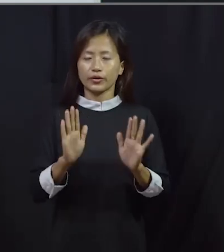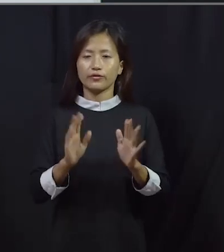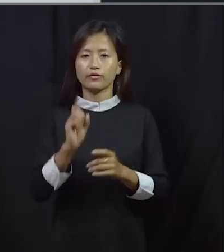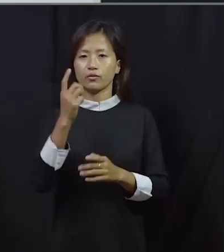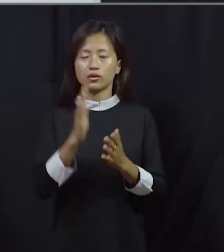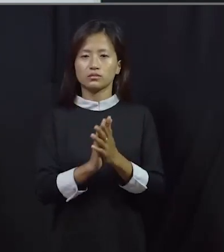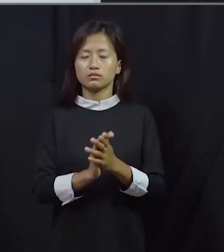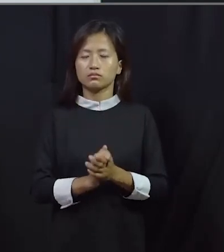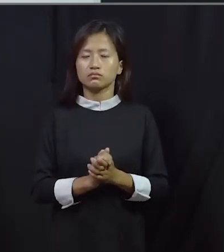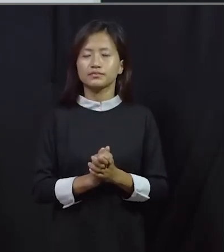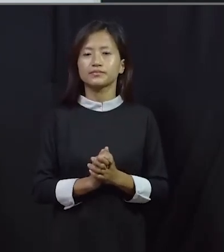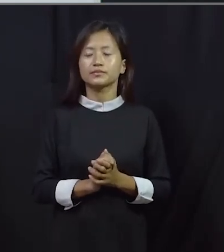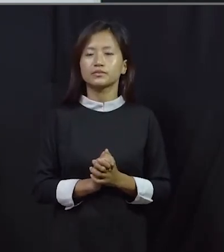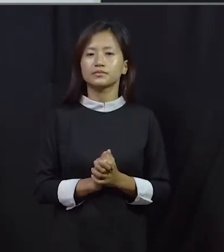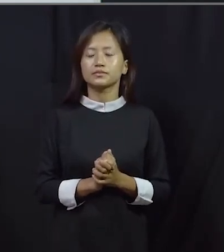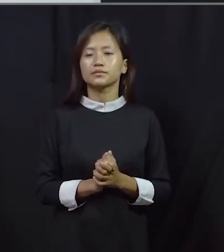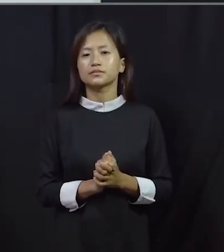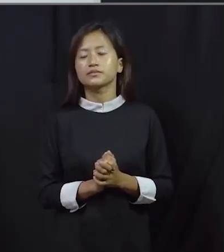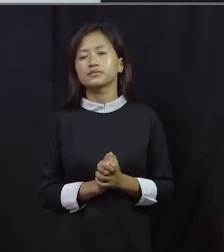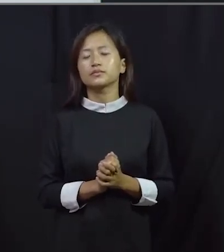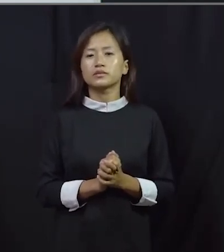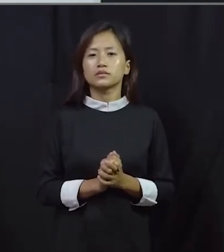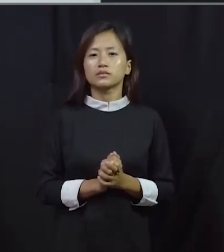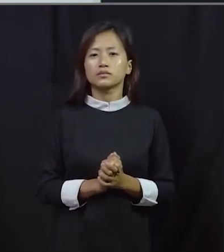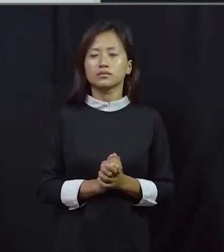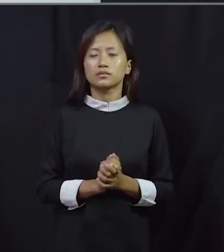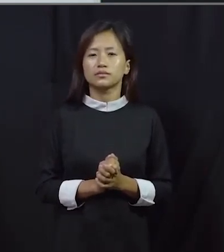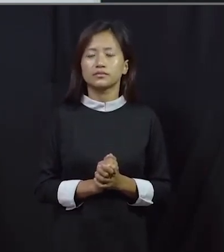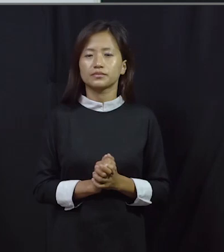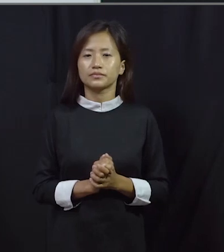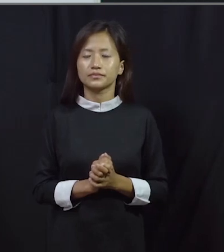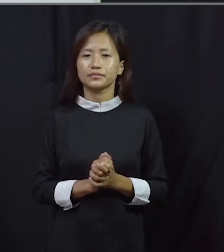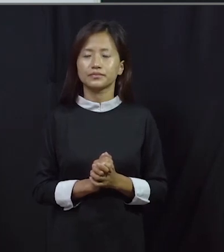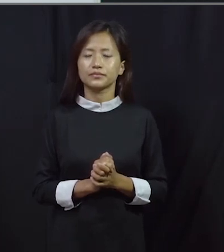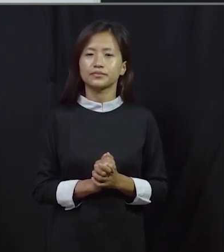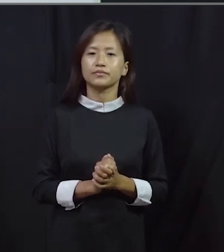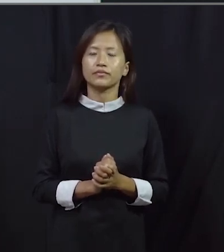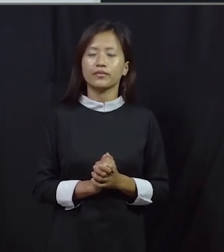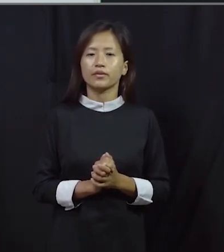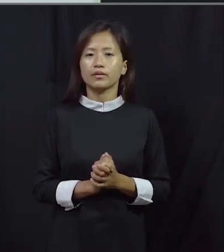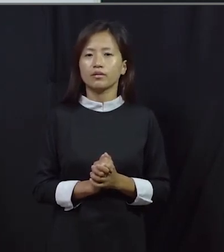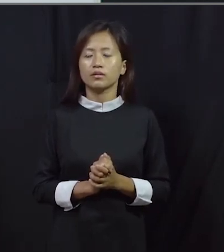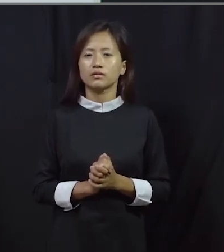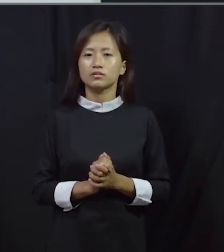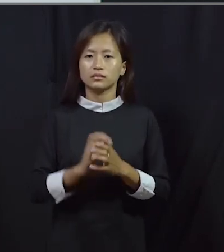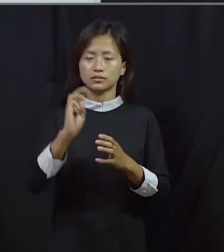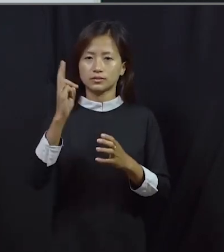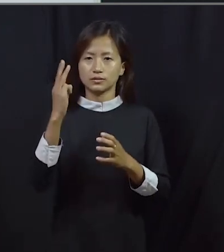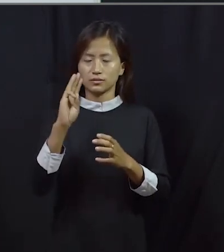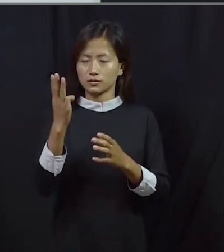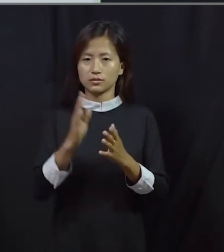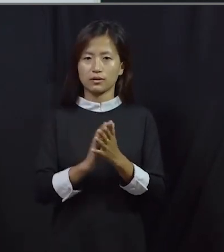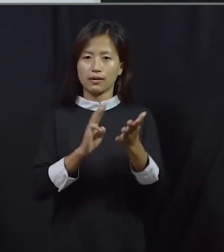Again, this is not metric system of unit. This is not metric system of unit. Next we have in third, this